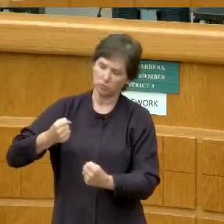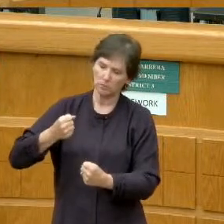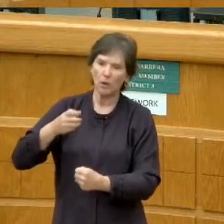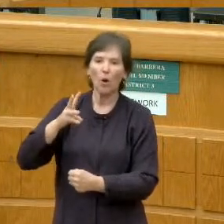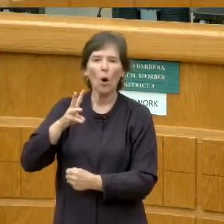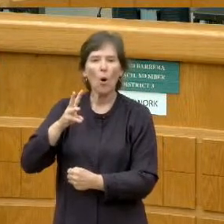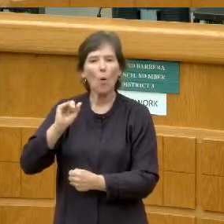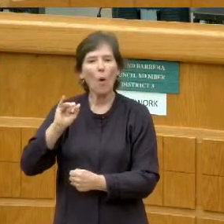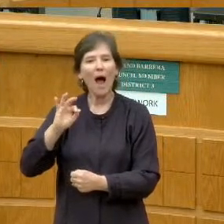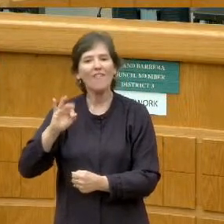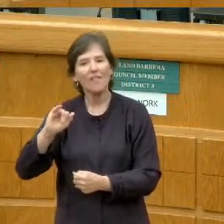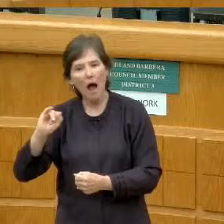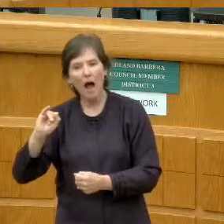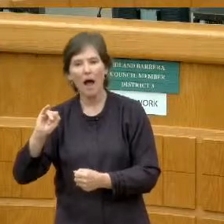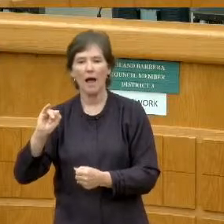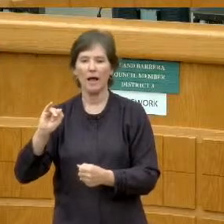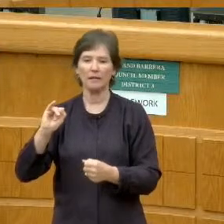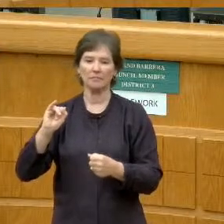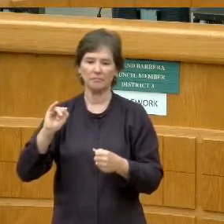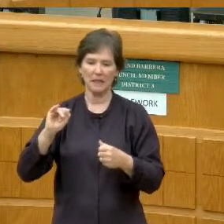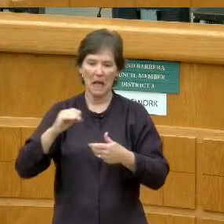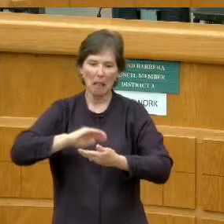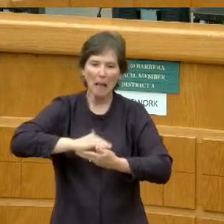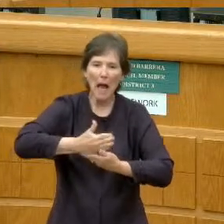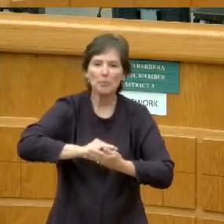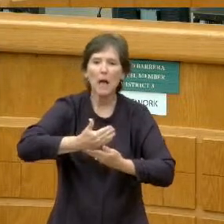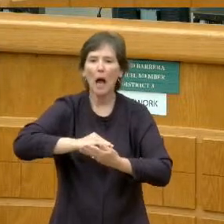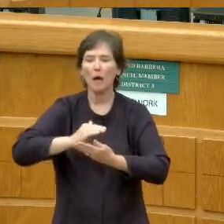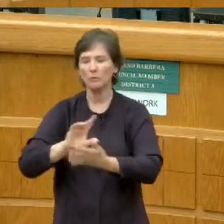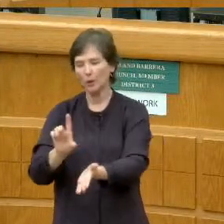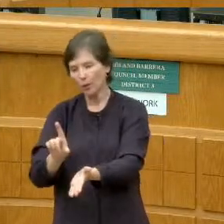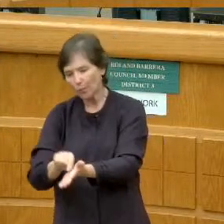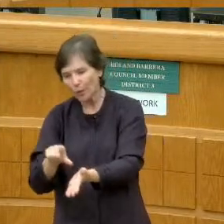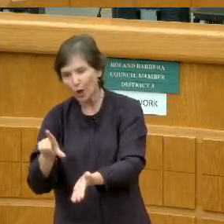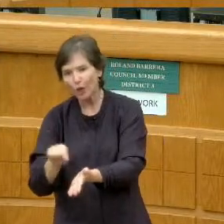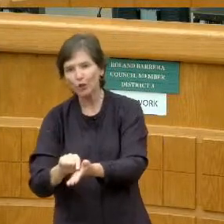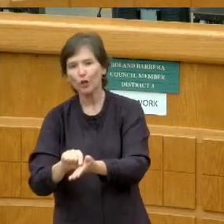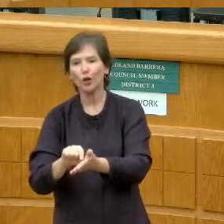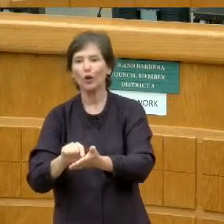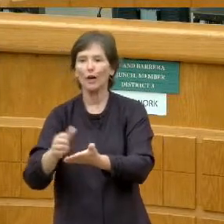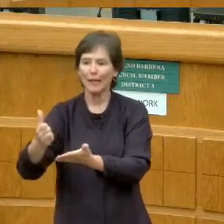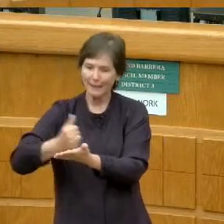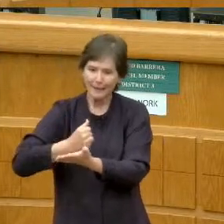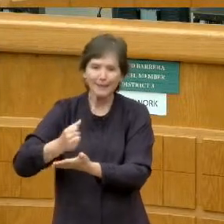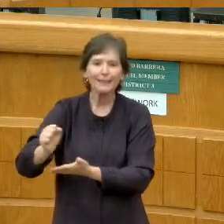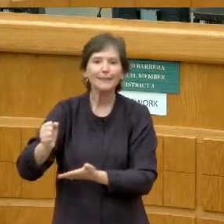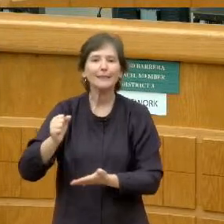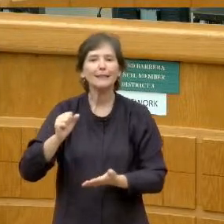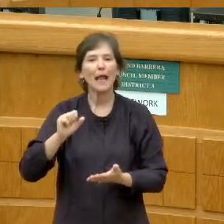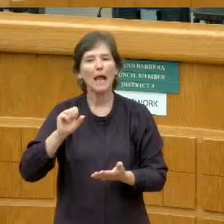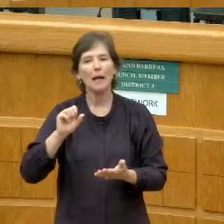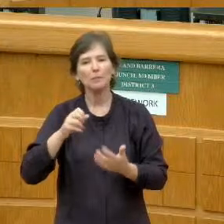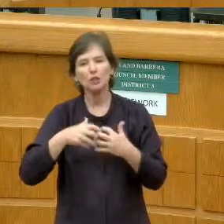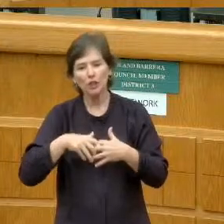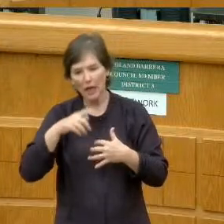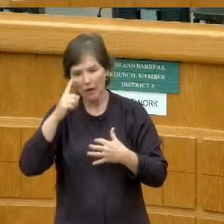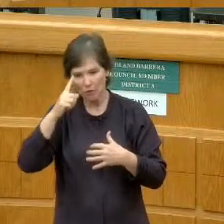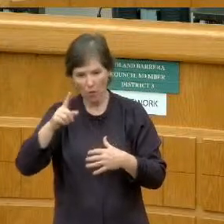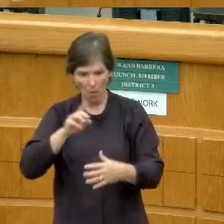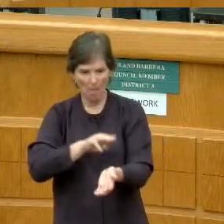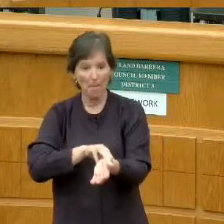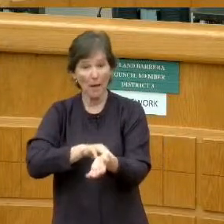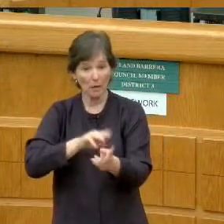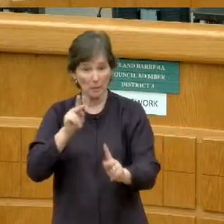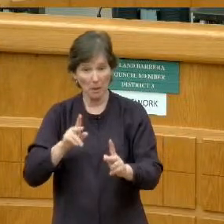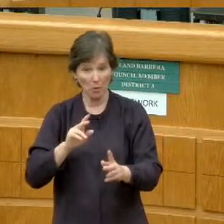laptops and printers and scanners, things that are needed for the medical professionals to be able to, function. We've